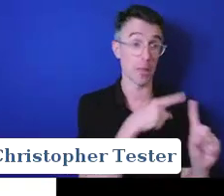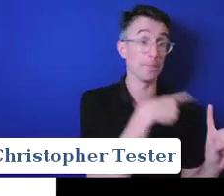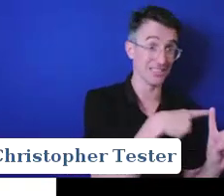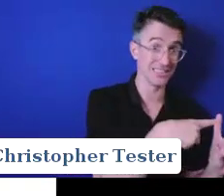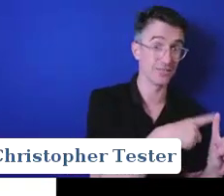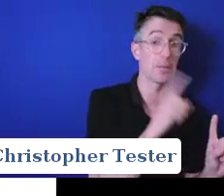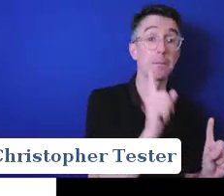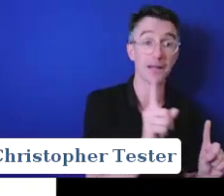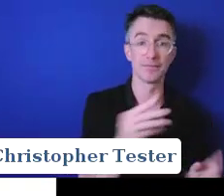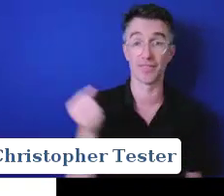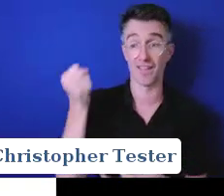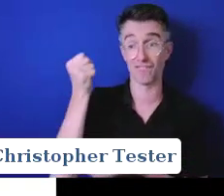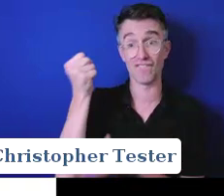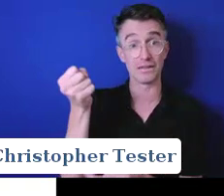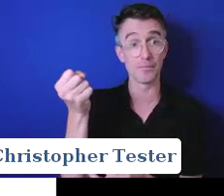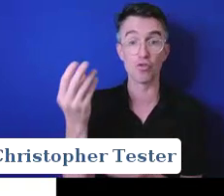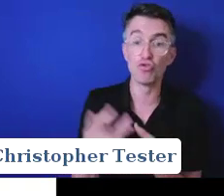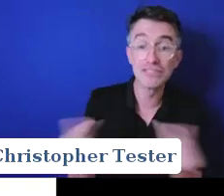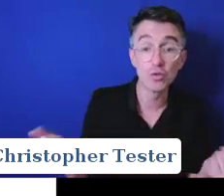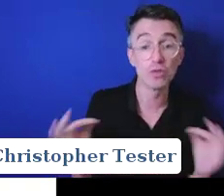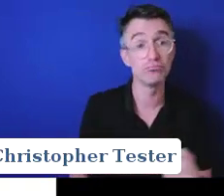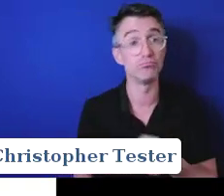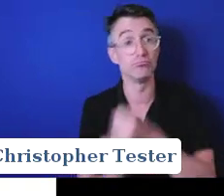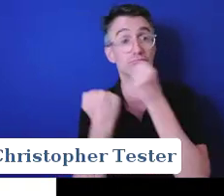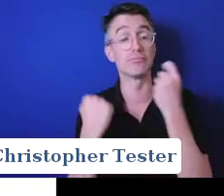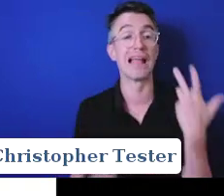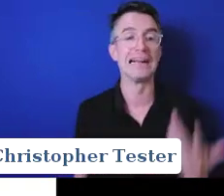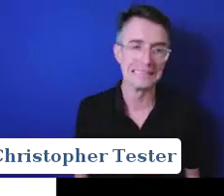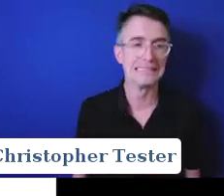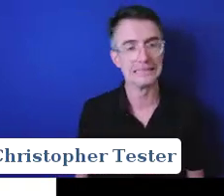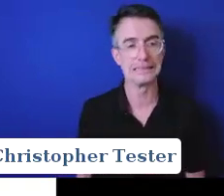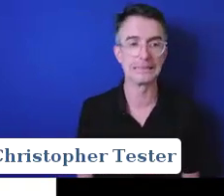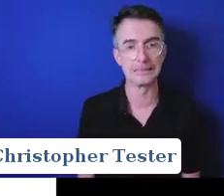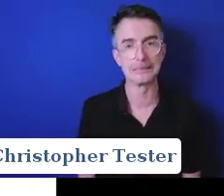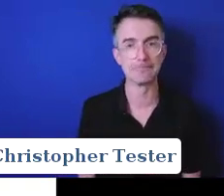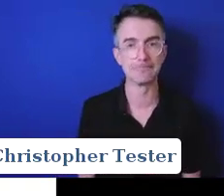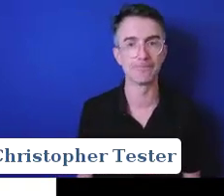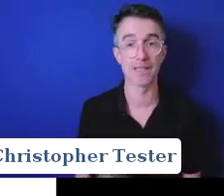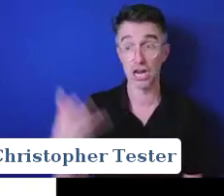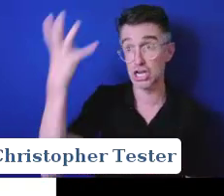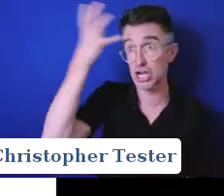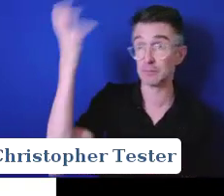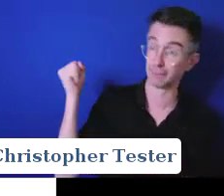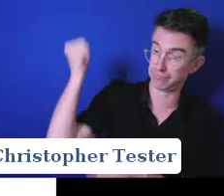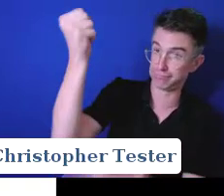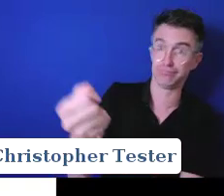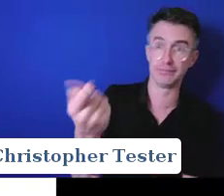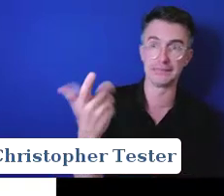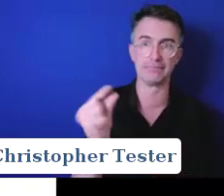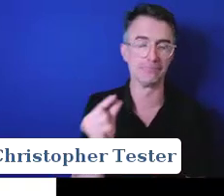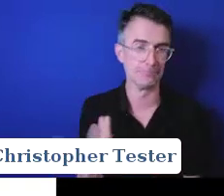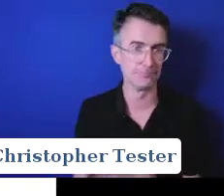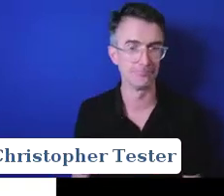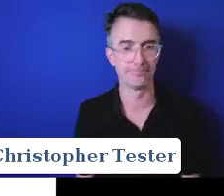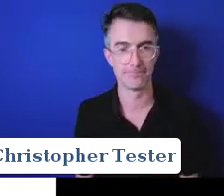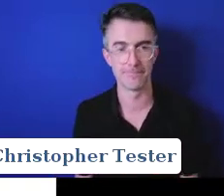key for a long-term sustainability. And there are also some special efforts made by village chief,